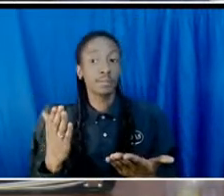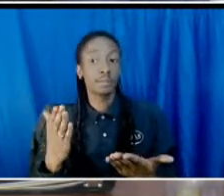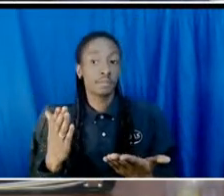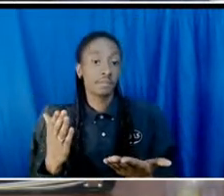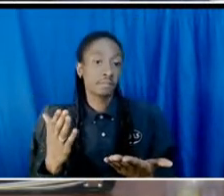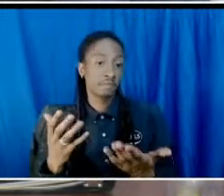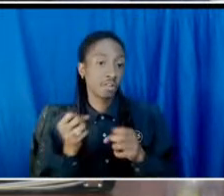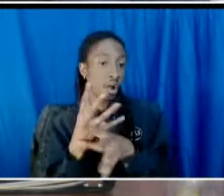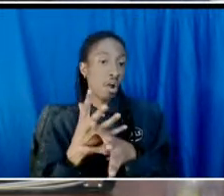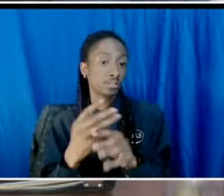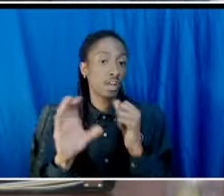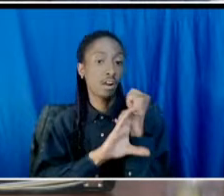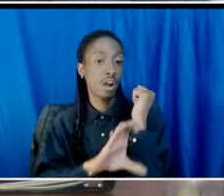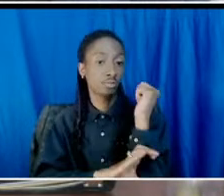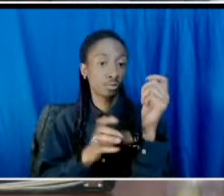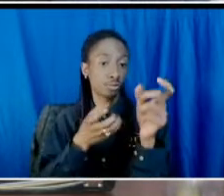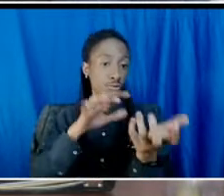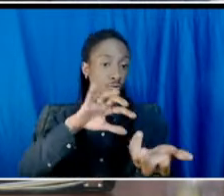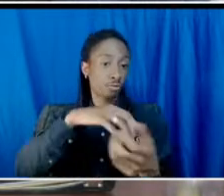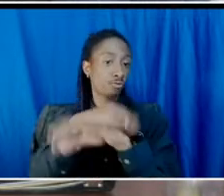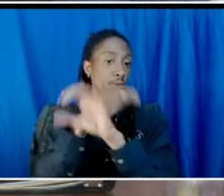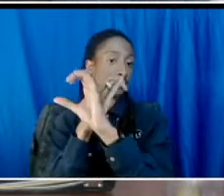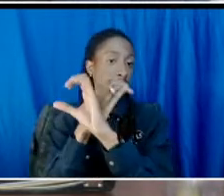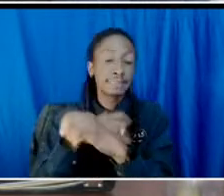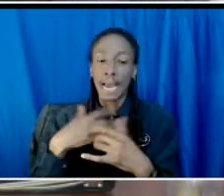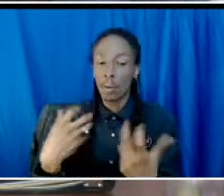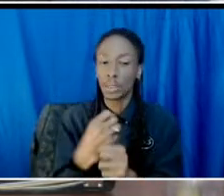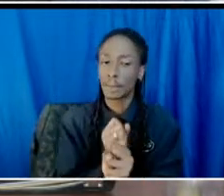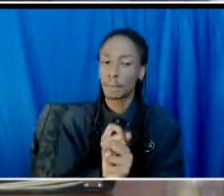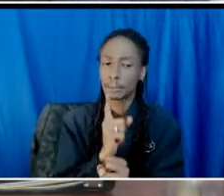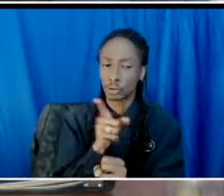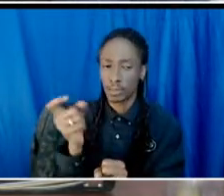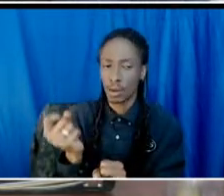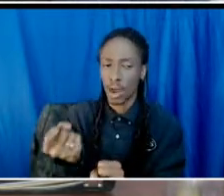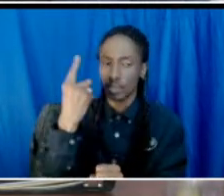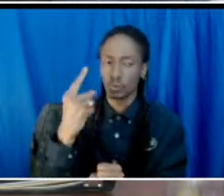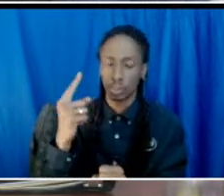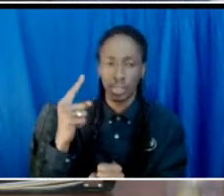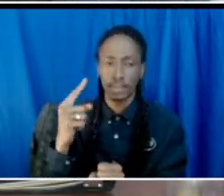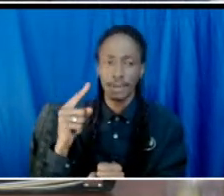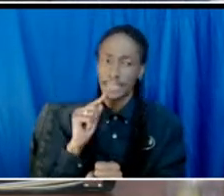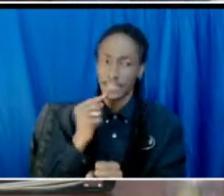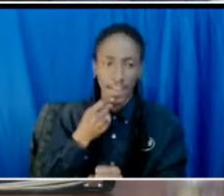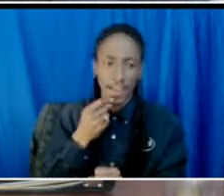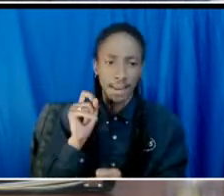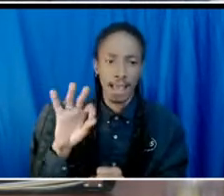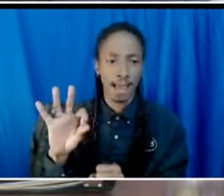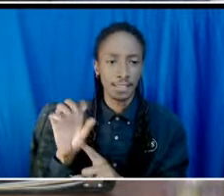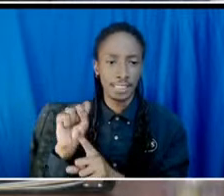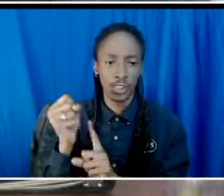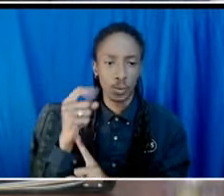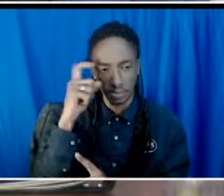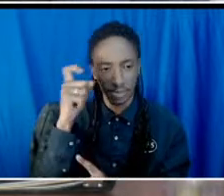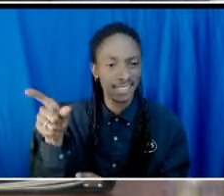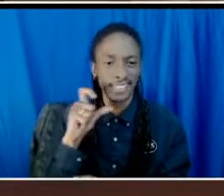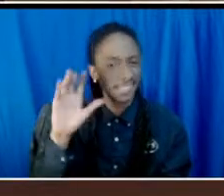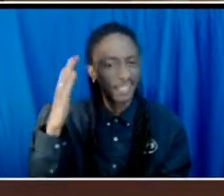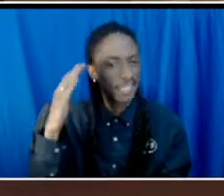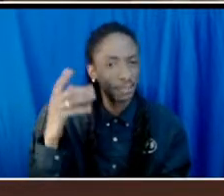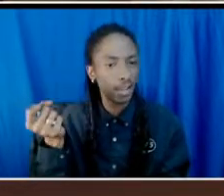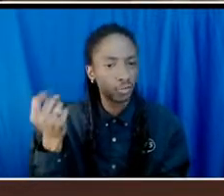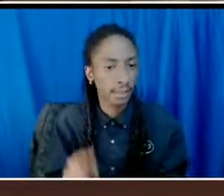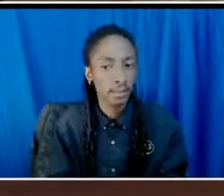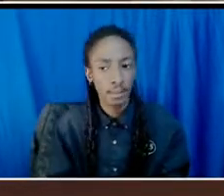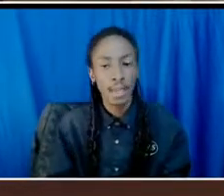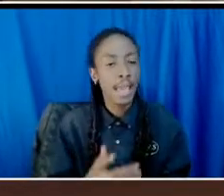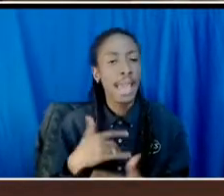crisis, and I wanted to make sure that he understood the gravity of the situation because he didn't seem to really appreciate it. And what was Mr.